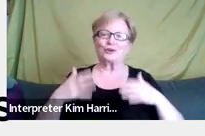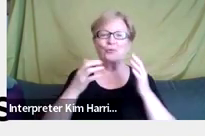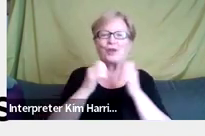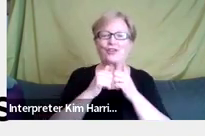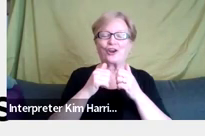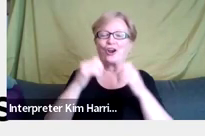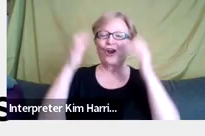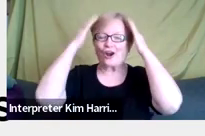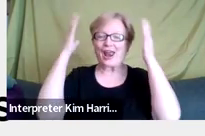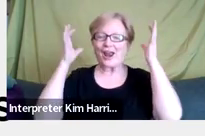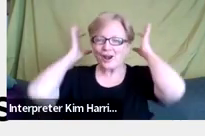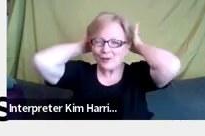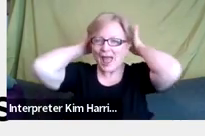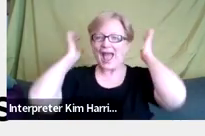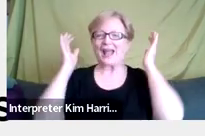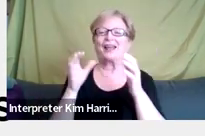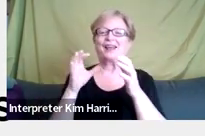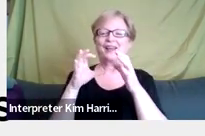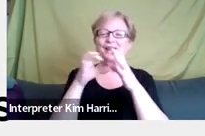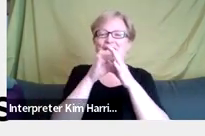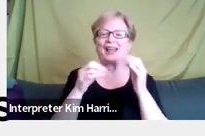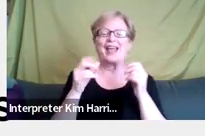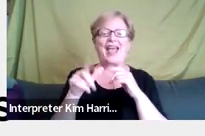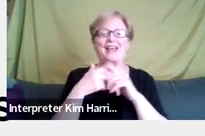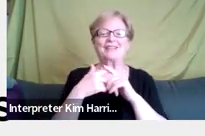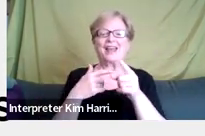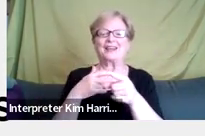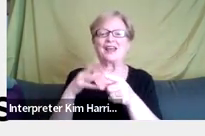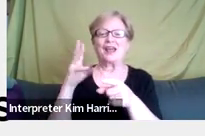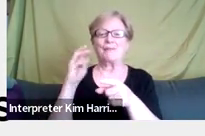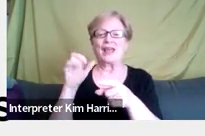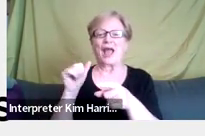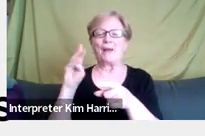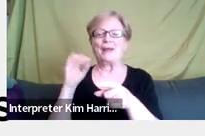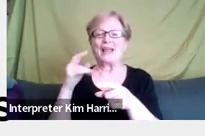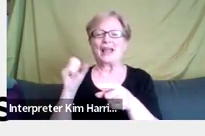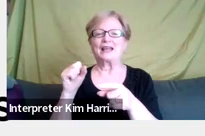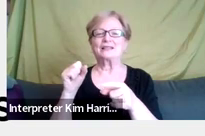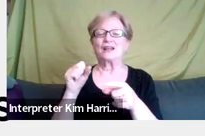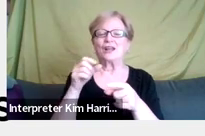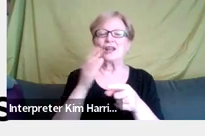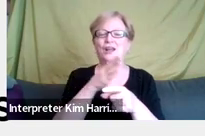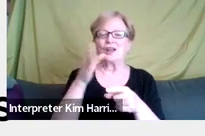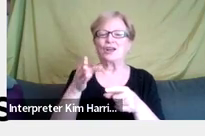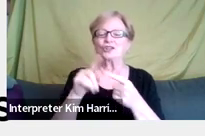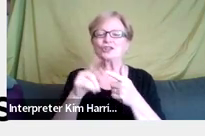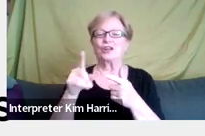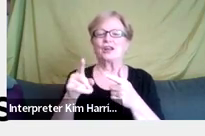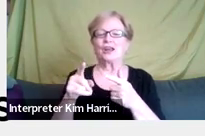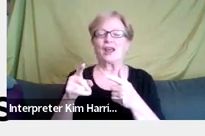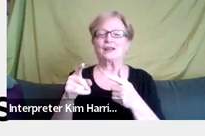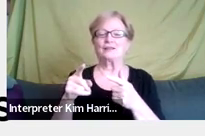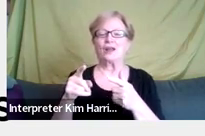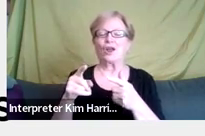a ponytail. Mia Mingus is the picture next to her. She is wearing a